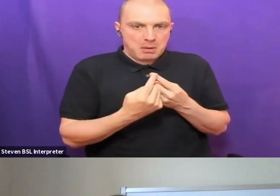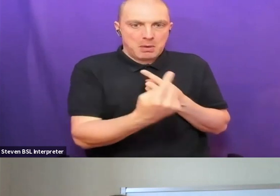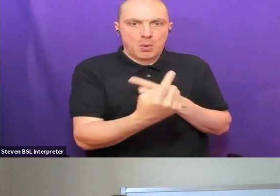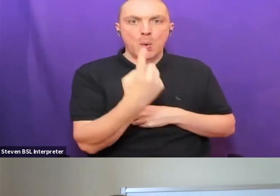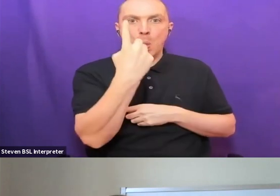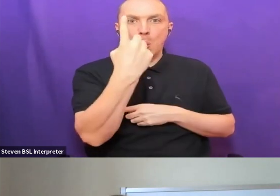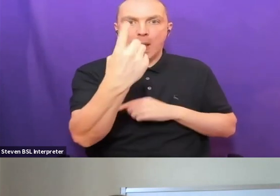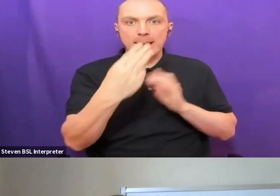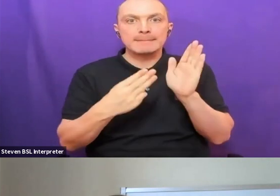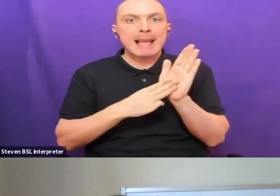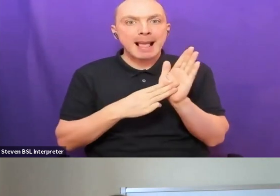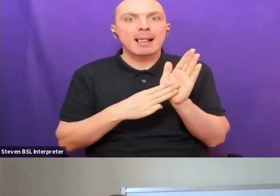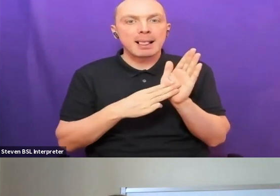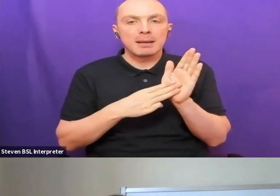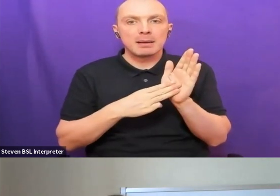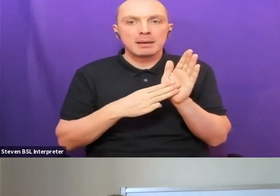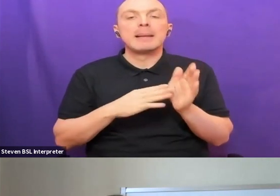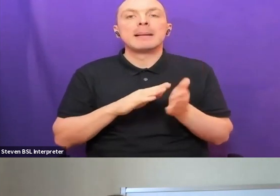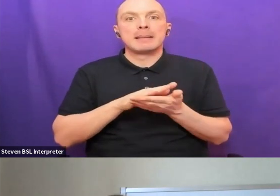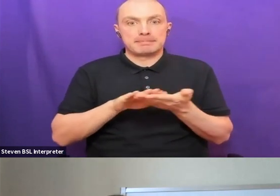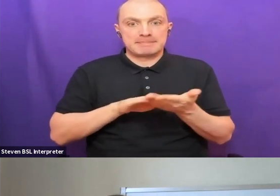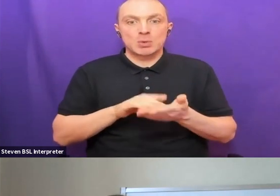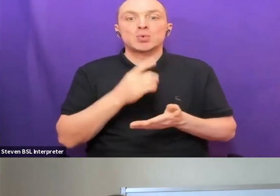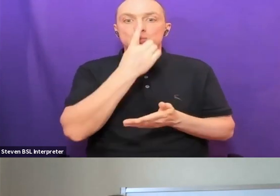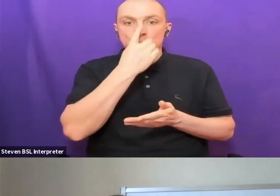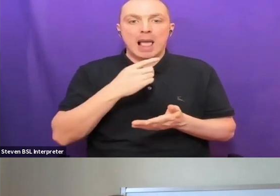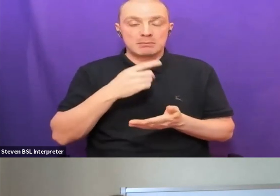and close enough to access by walking or wheeling.